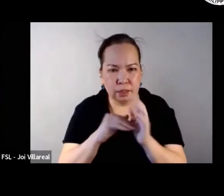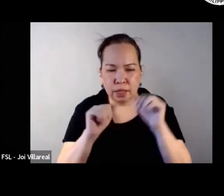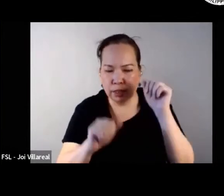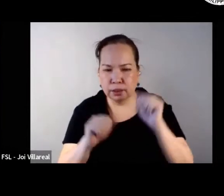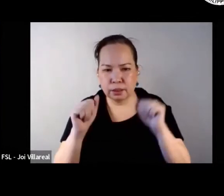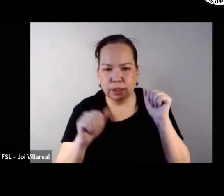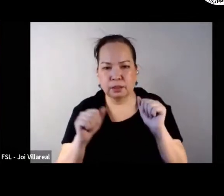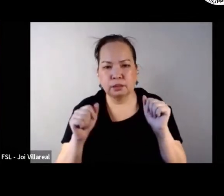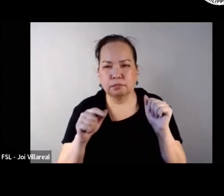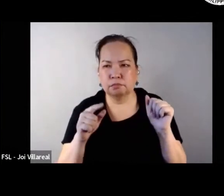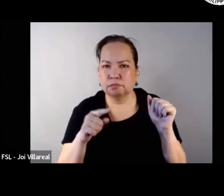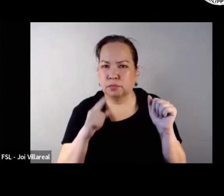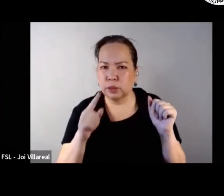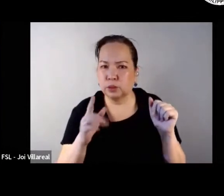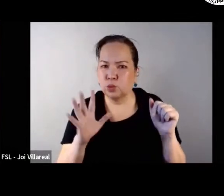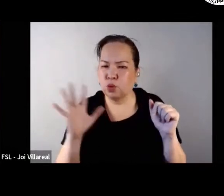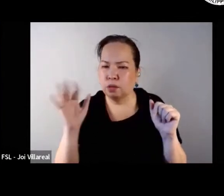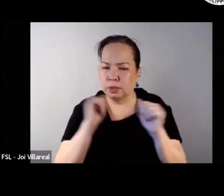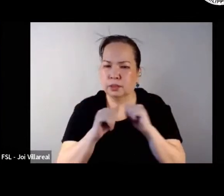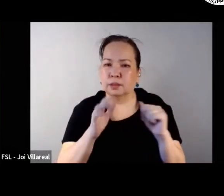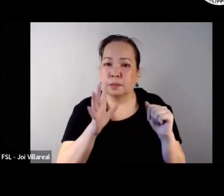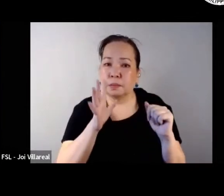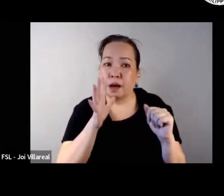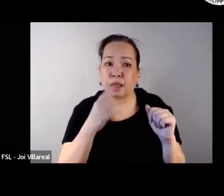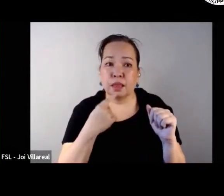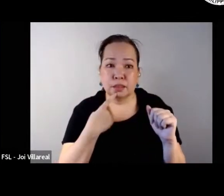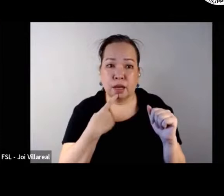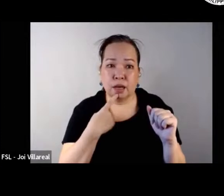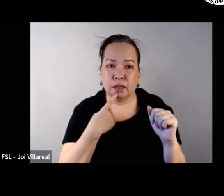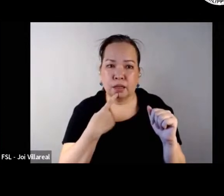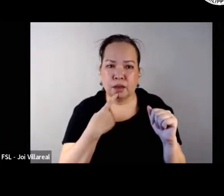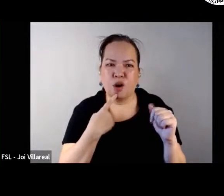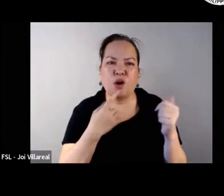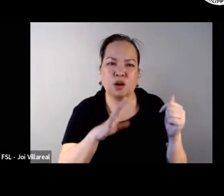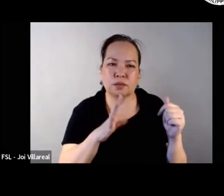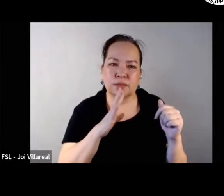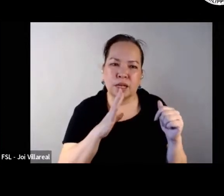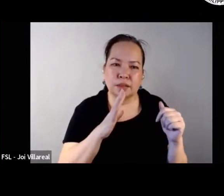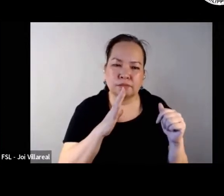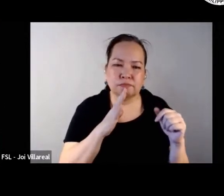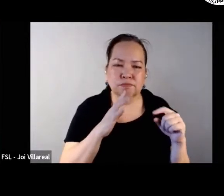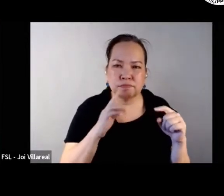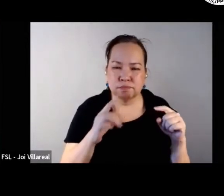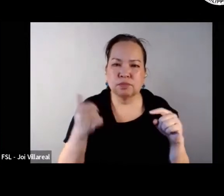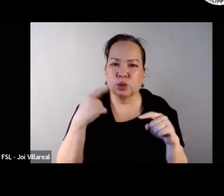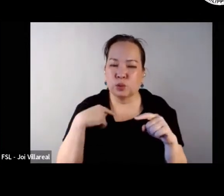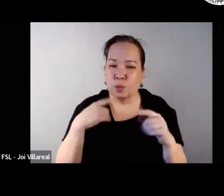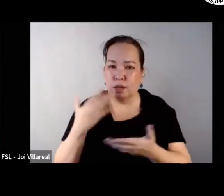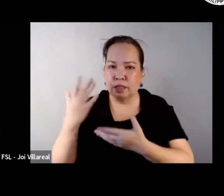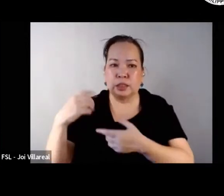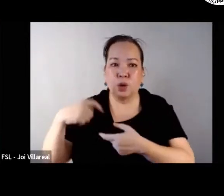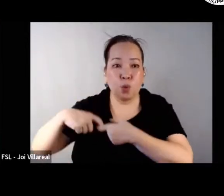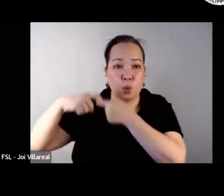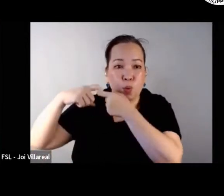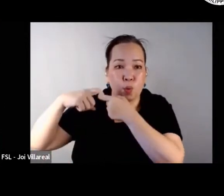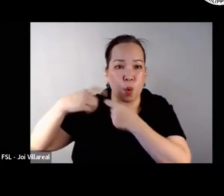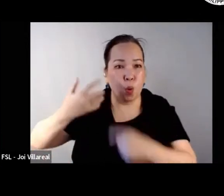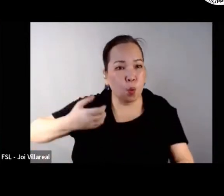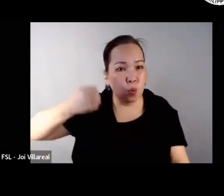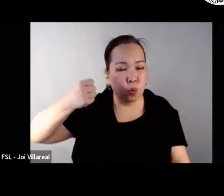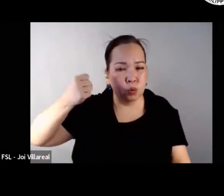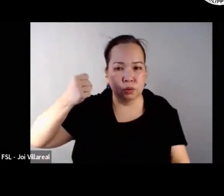particular mother tongue. That's why my recommendation is we suspend this and